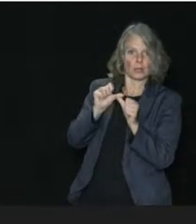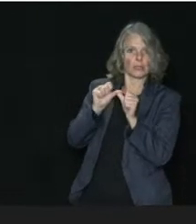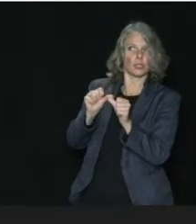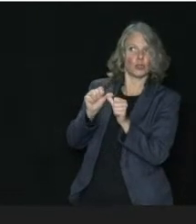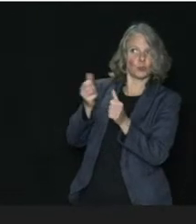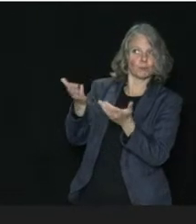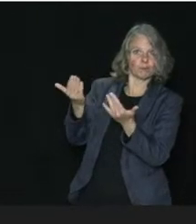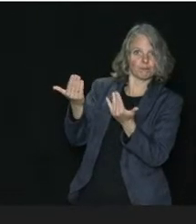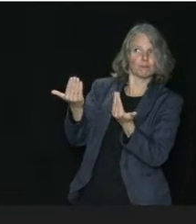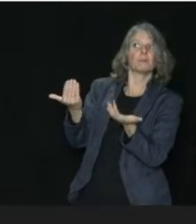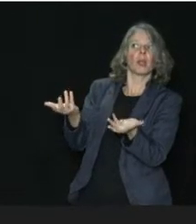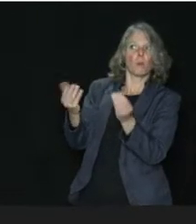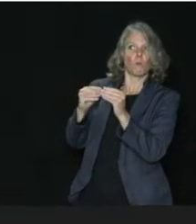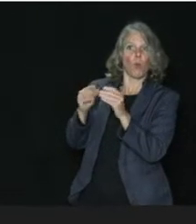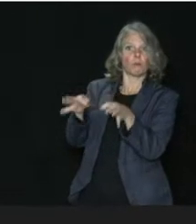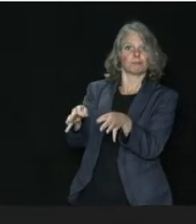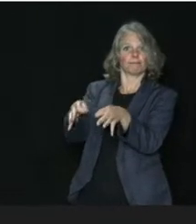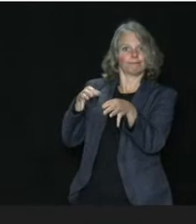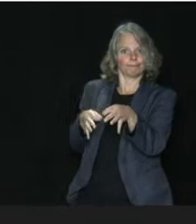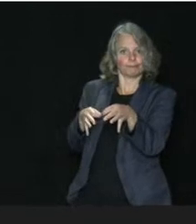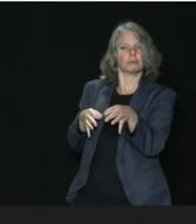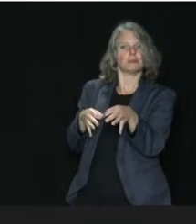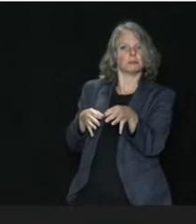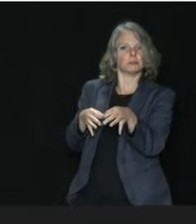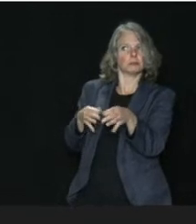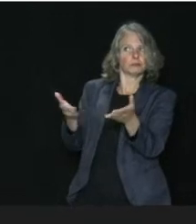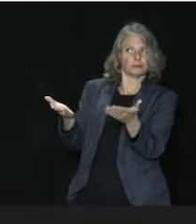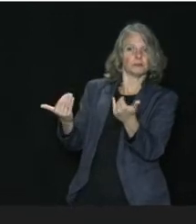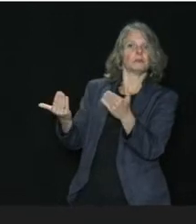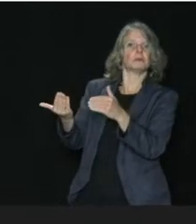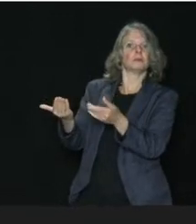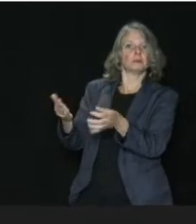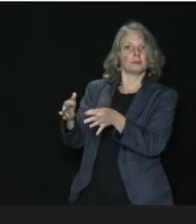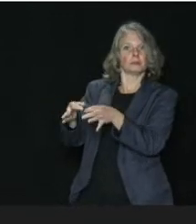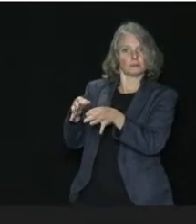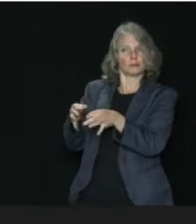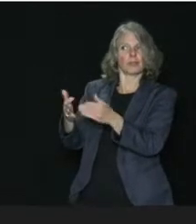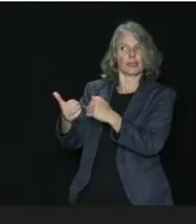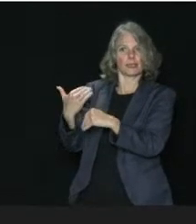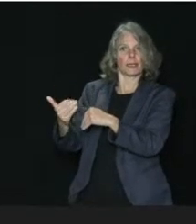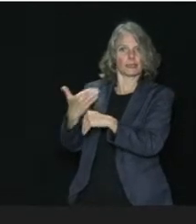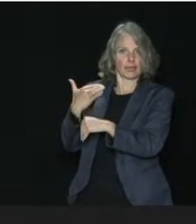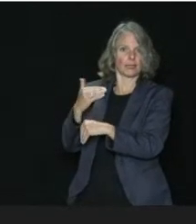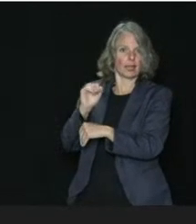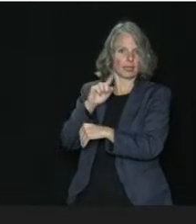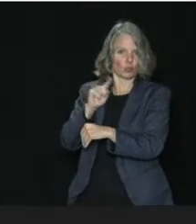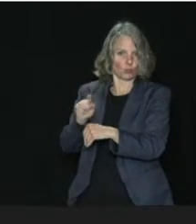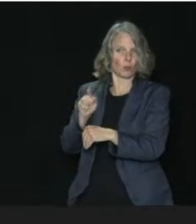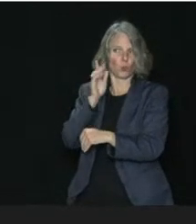sources, for an expedited delivery of AstraZeneca into this country. Thank you.